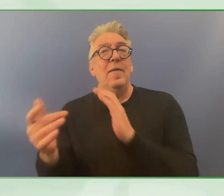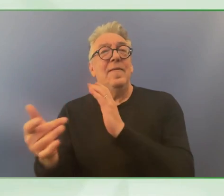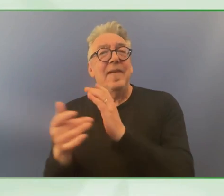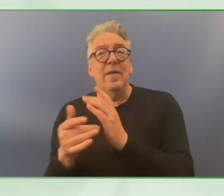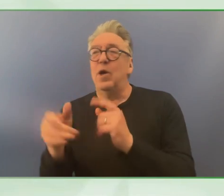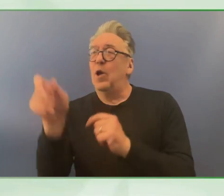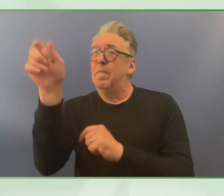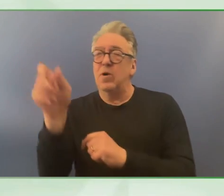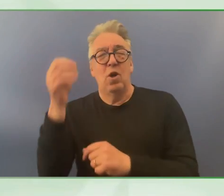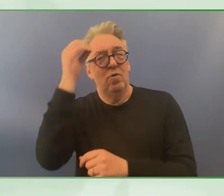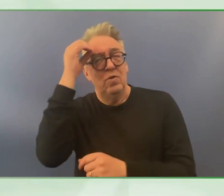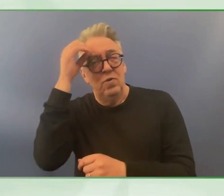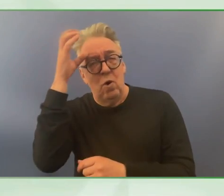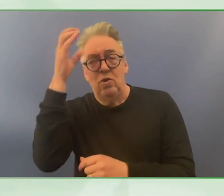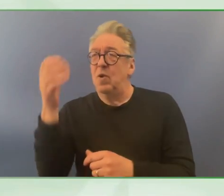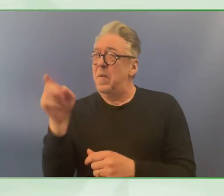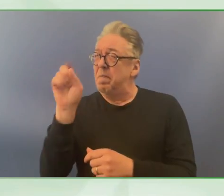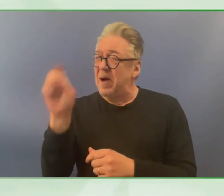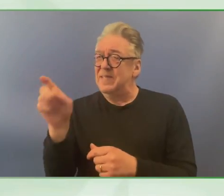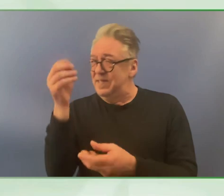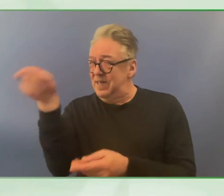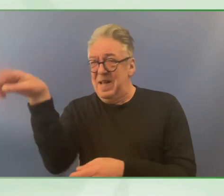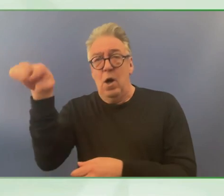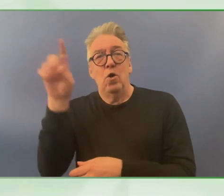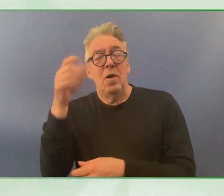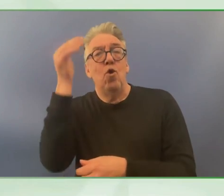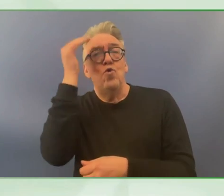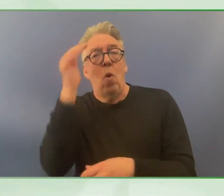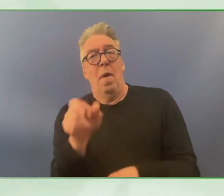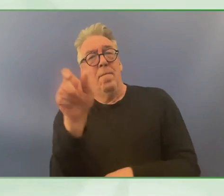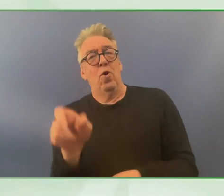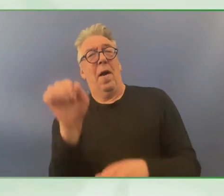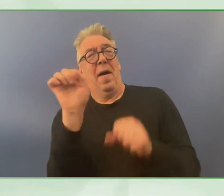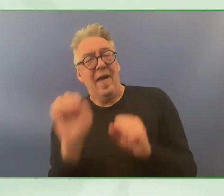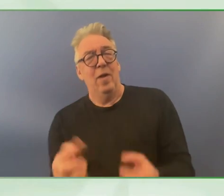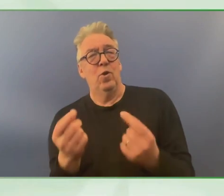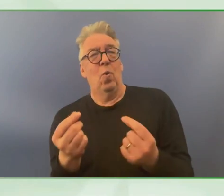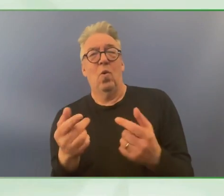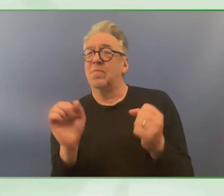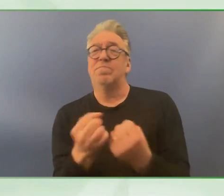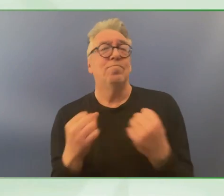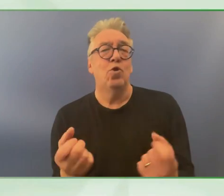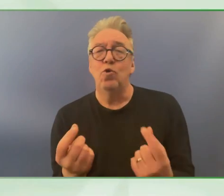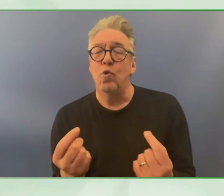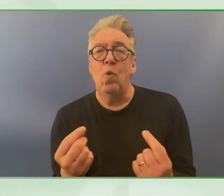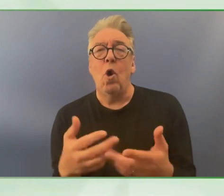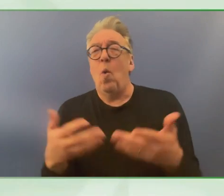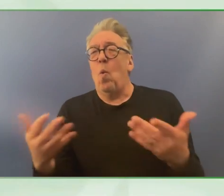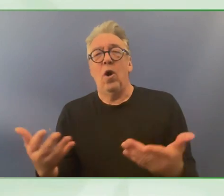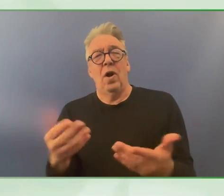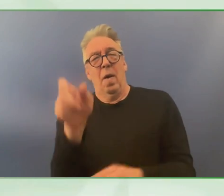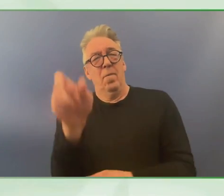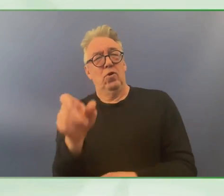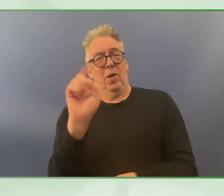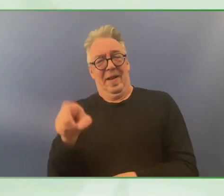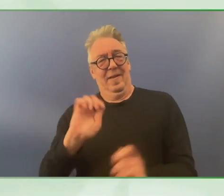what a person can or cannot do, or what assistive technology or what kind of support he or she may need, but also